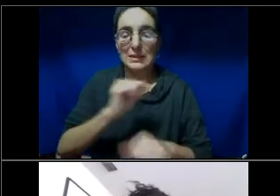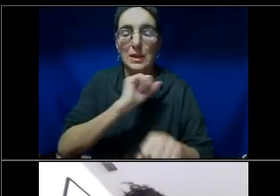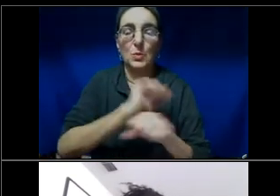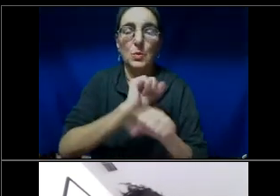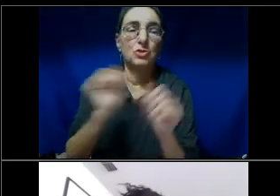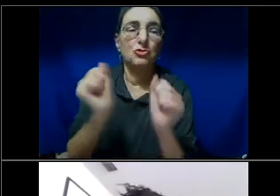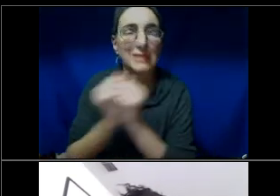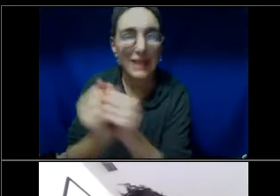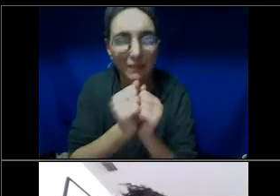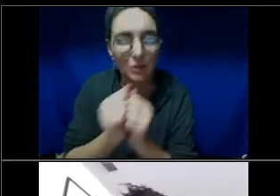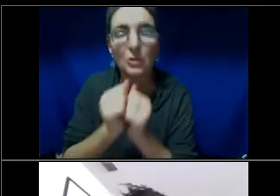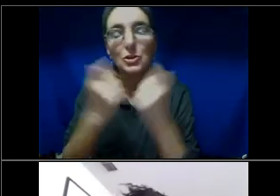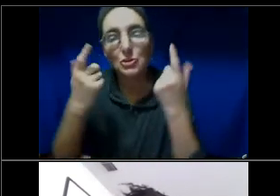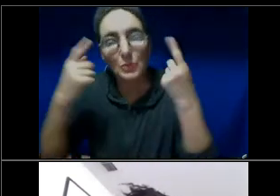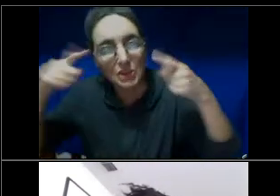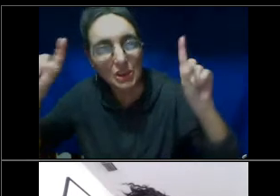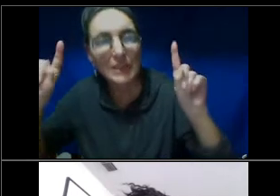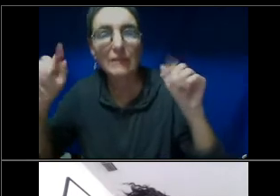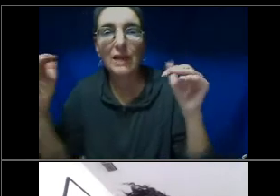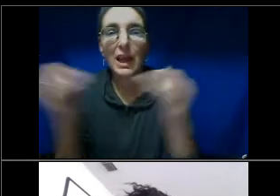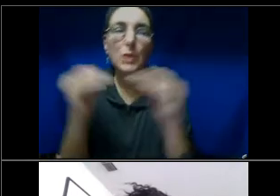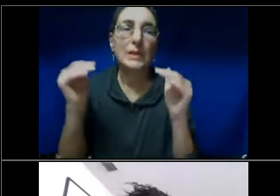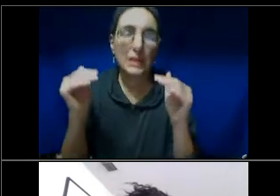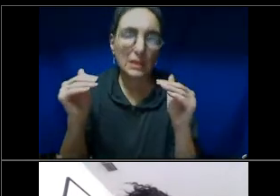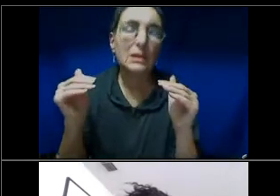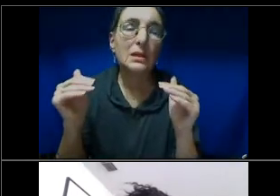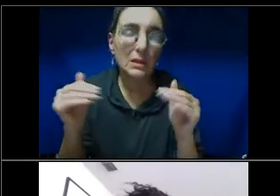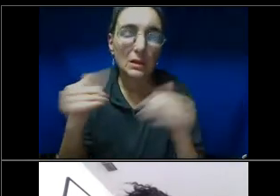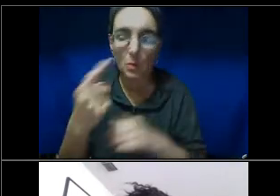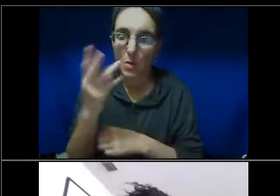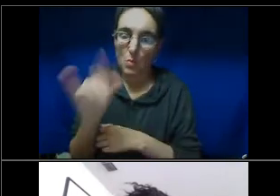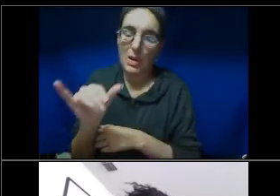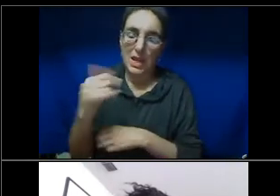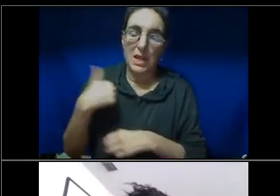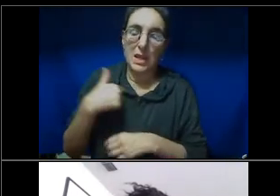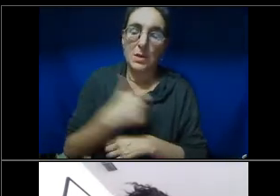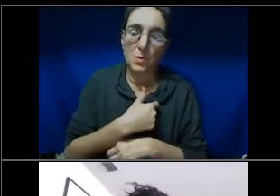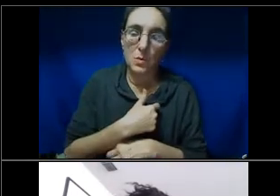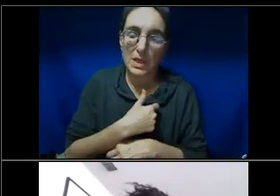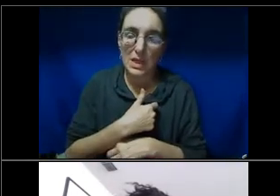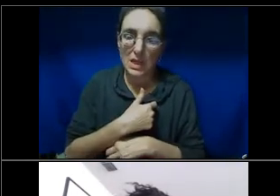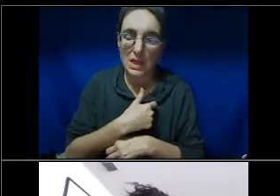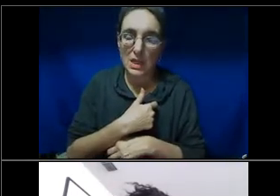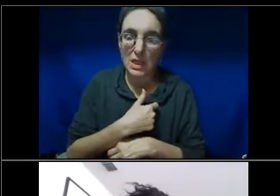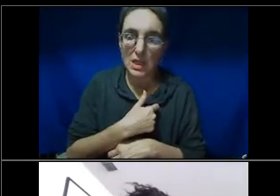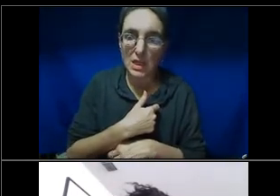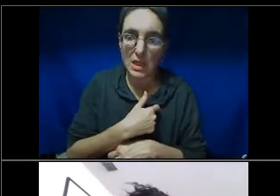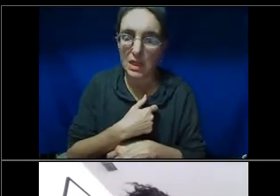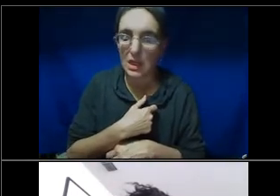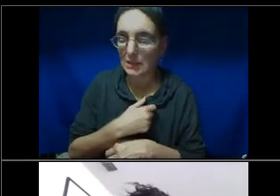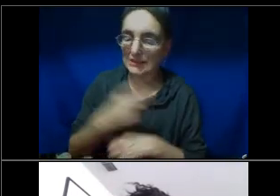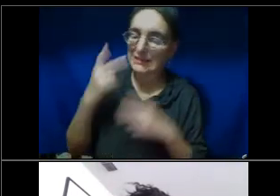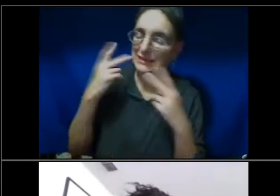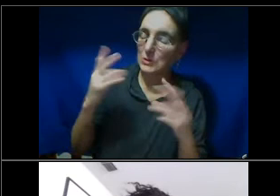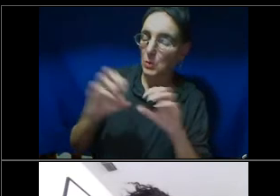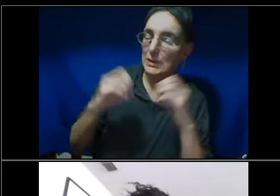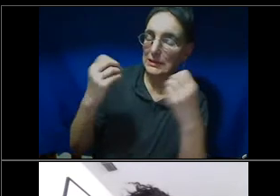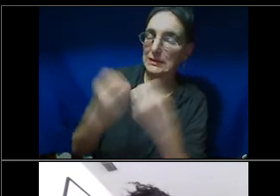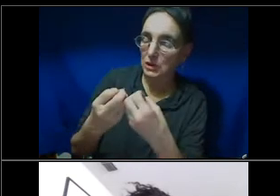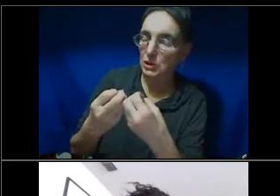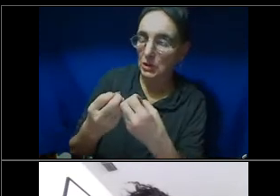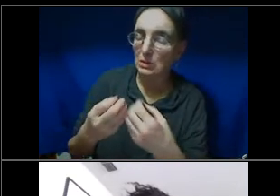to achieve equity, one of the ways that we, as a City Hate CDC as an organization, the way